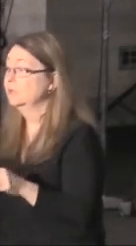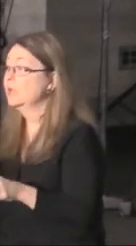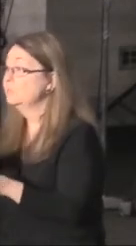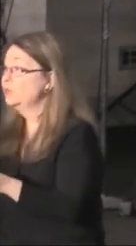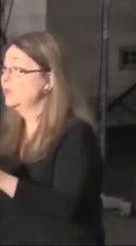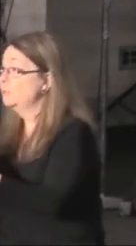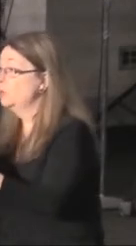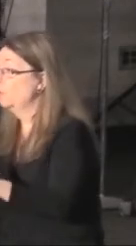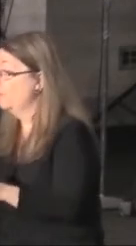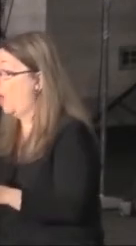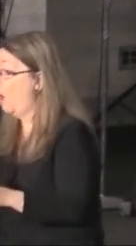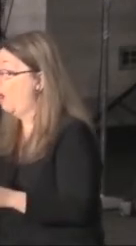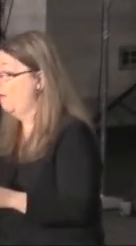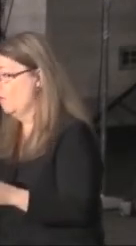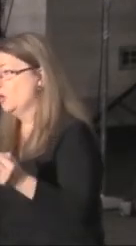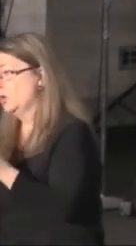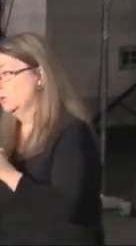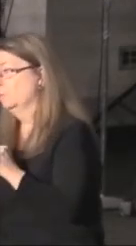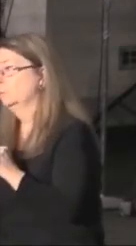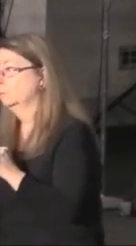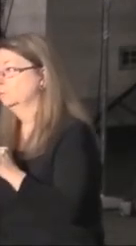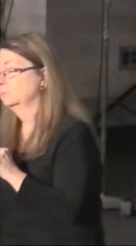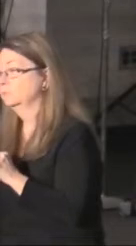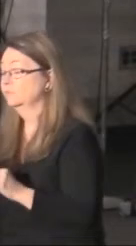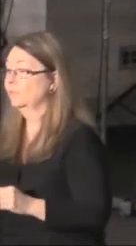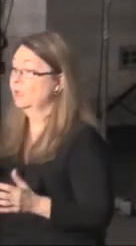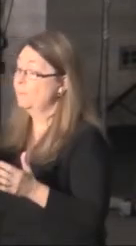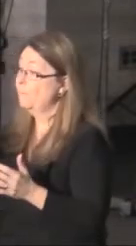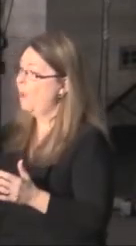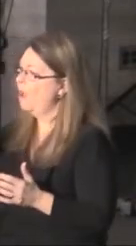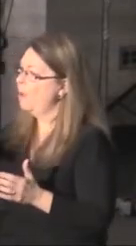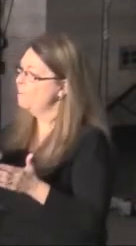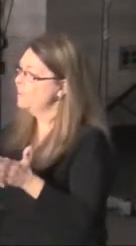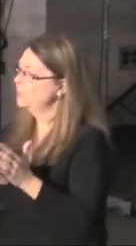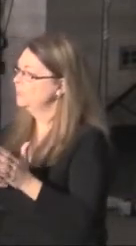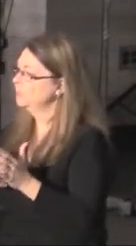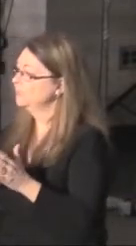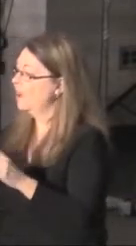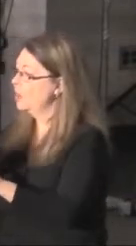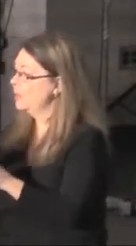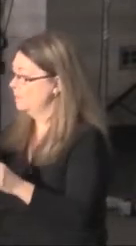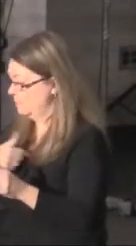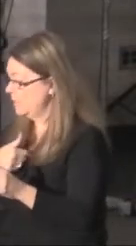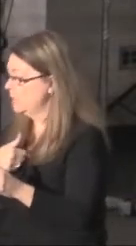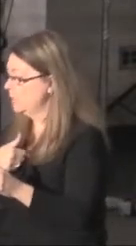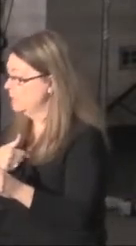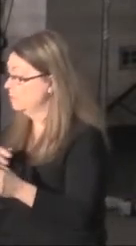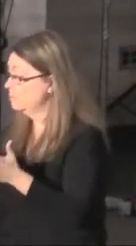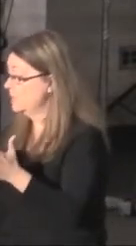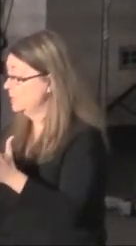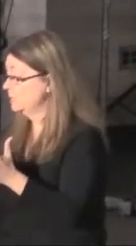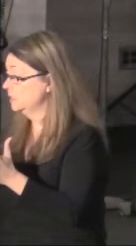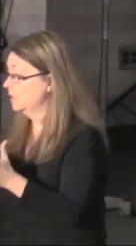They were manipulating the situation to afflict him even greater. You know what he actually is meaning by this? To afflict me in my imprisonment? It literally